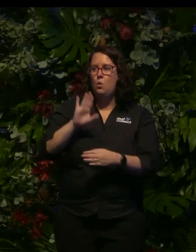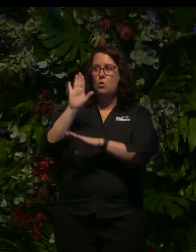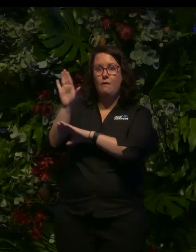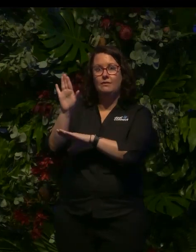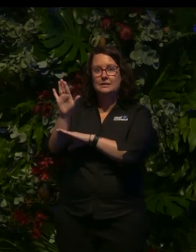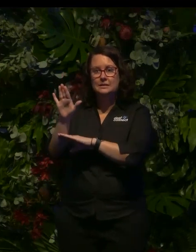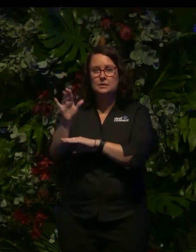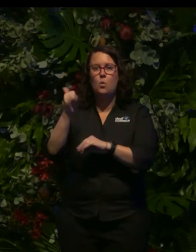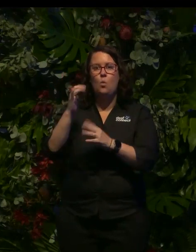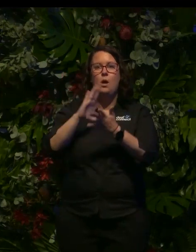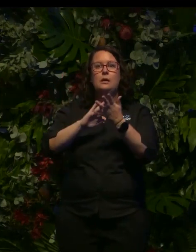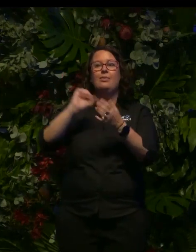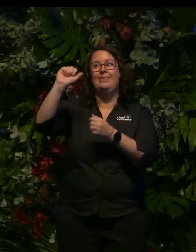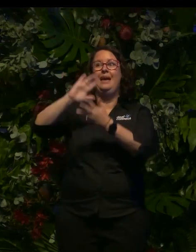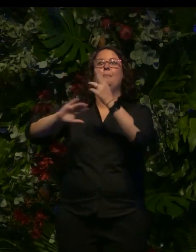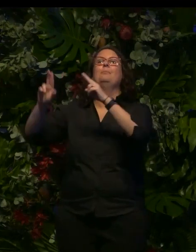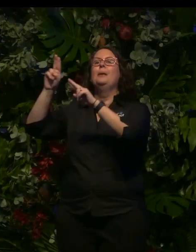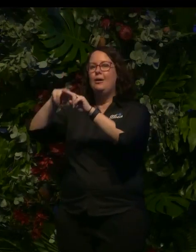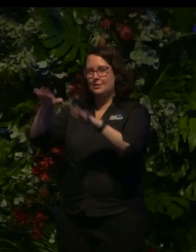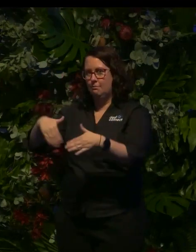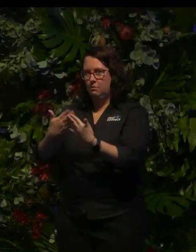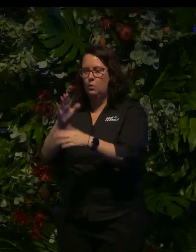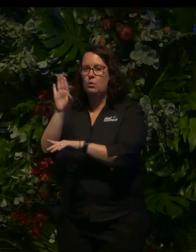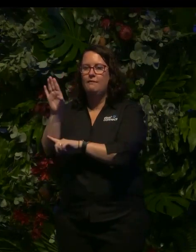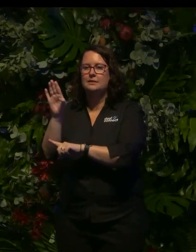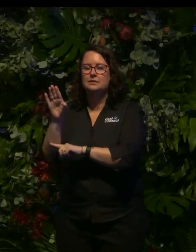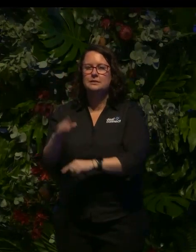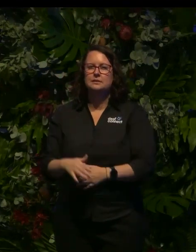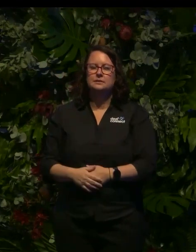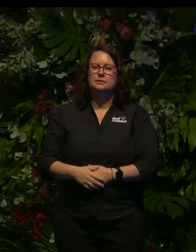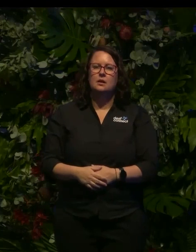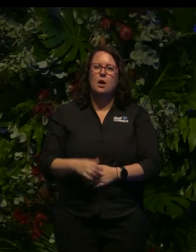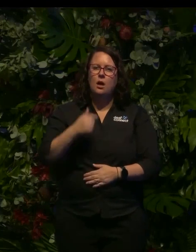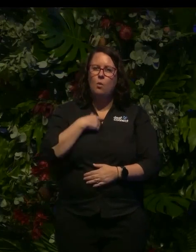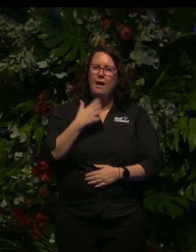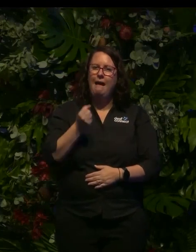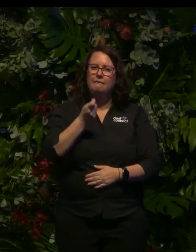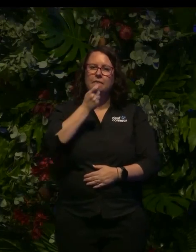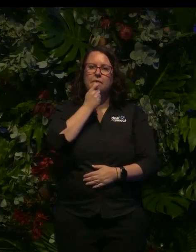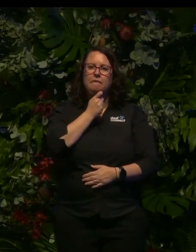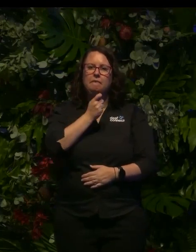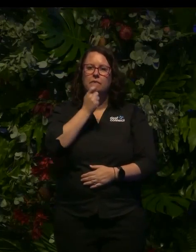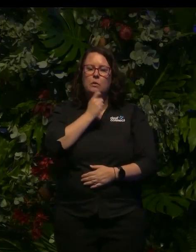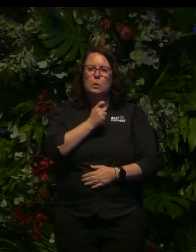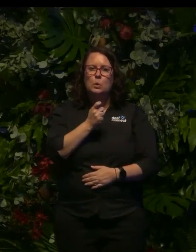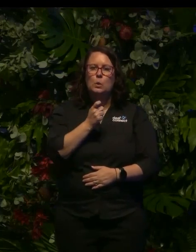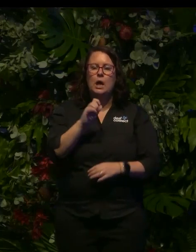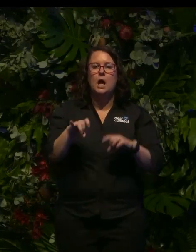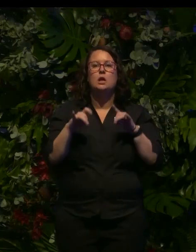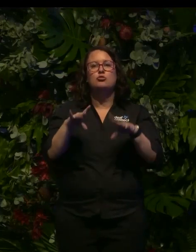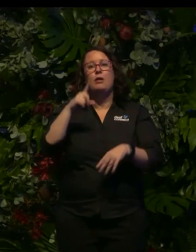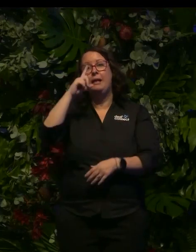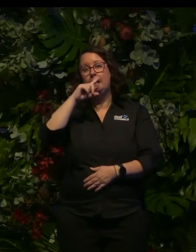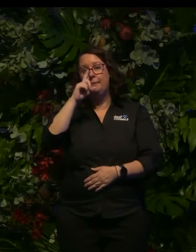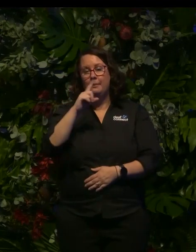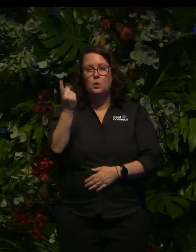or children of parents born overseas. We have a small number of Australians who